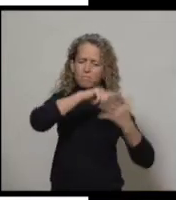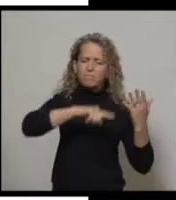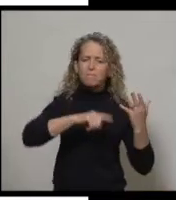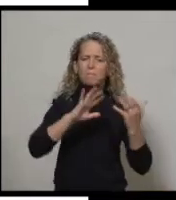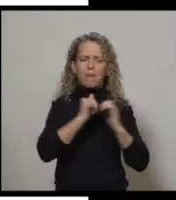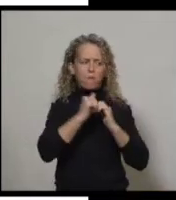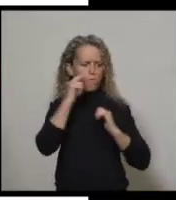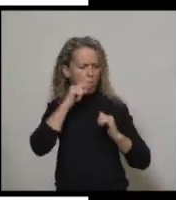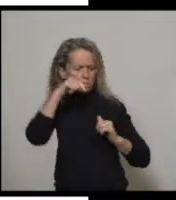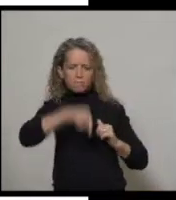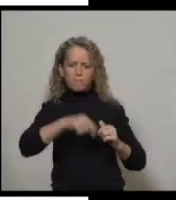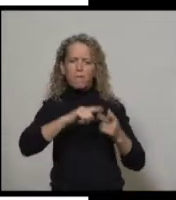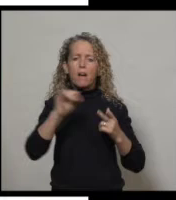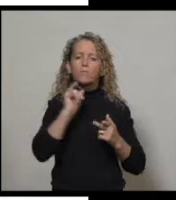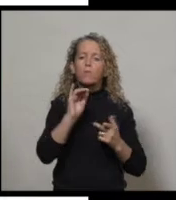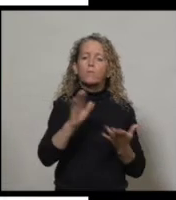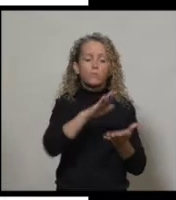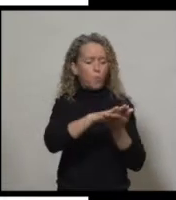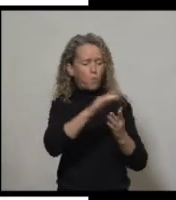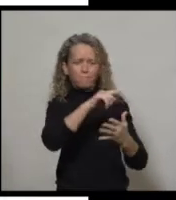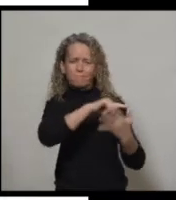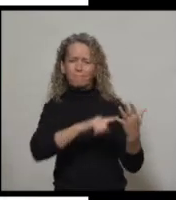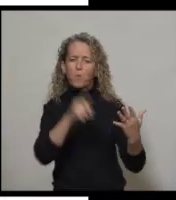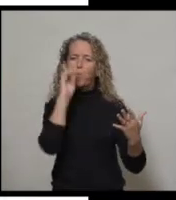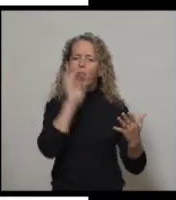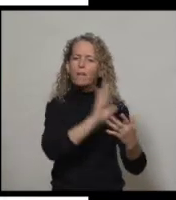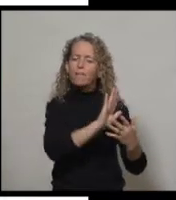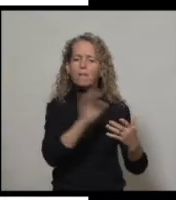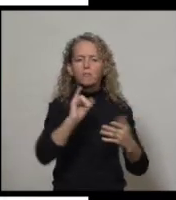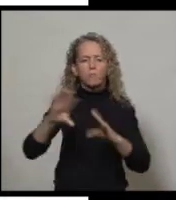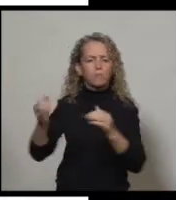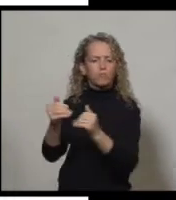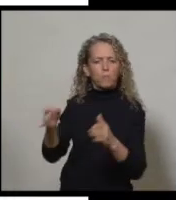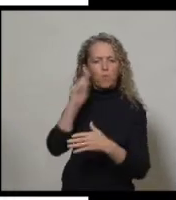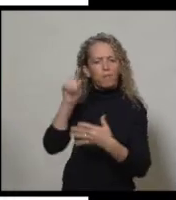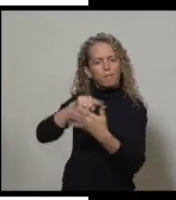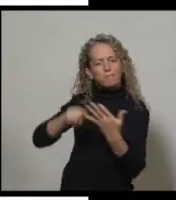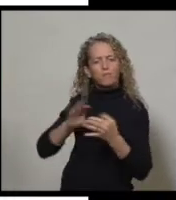of trauma-informed care look in the school setting and in the classroom setting.